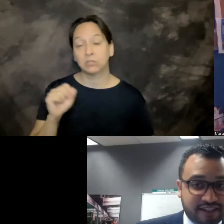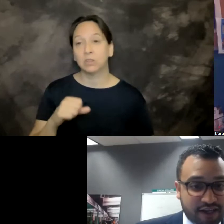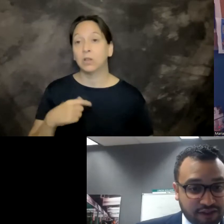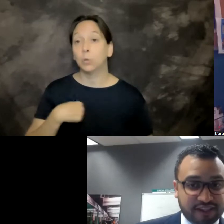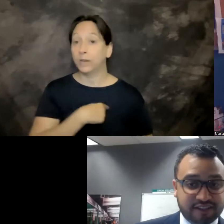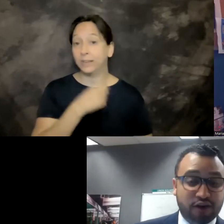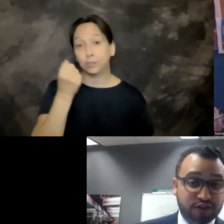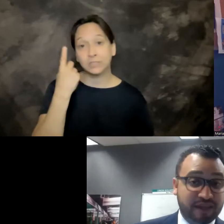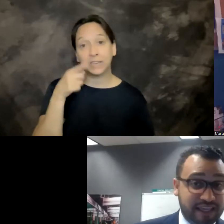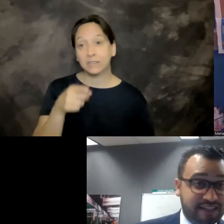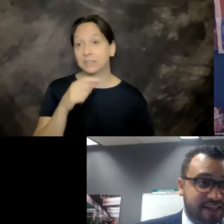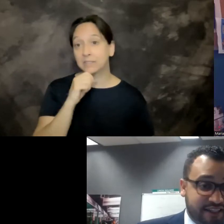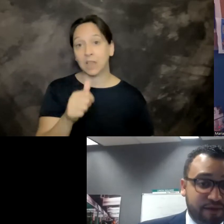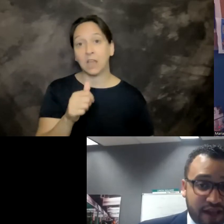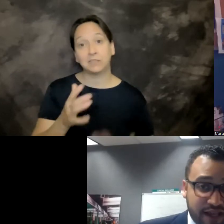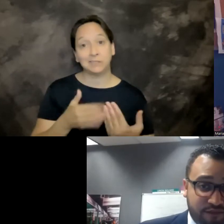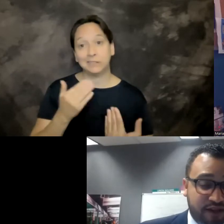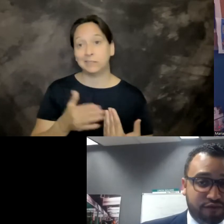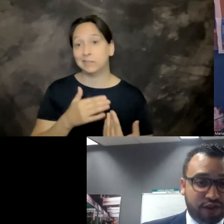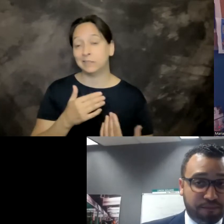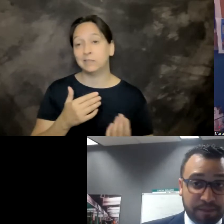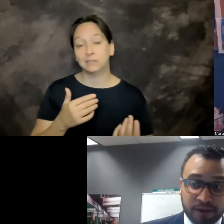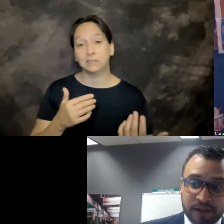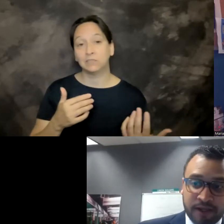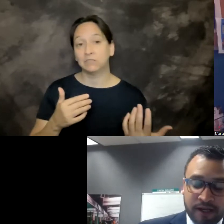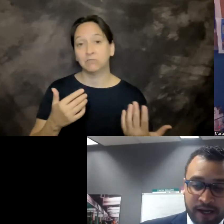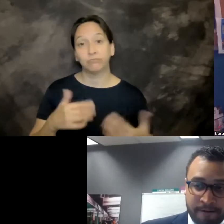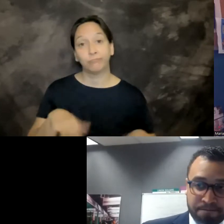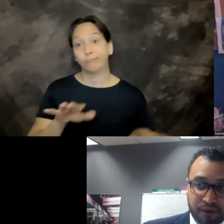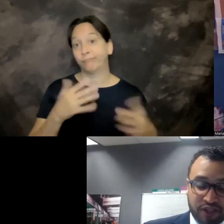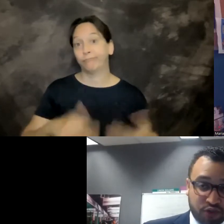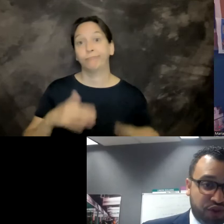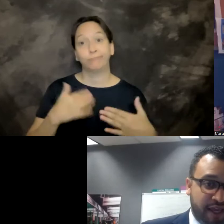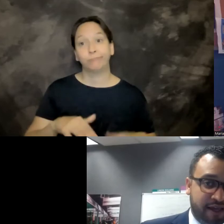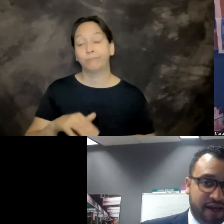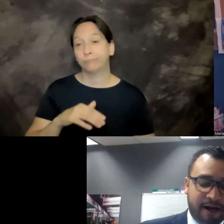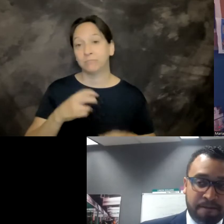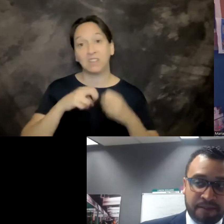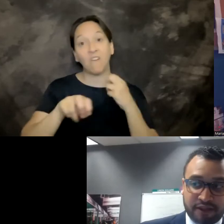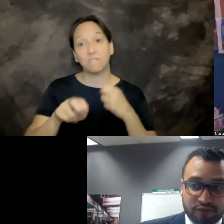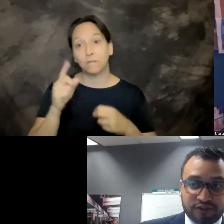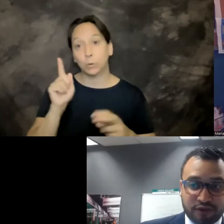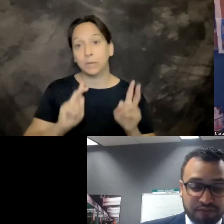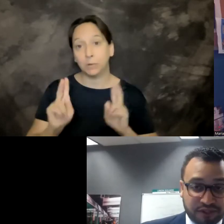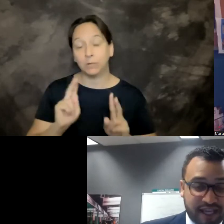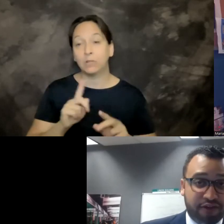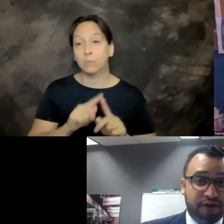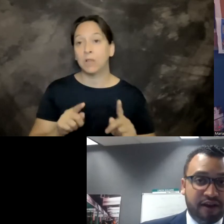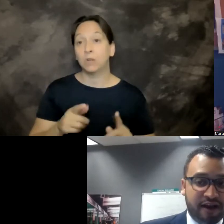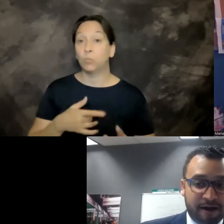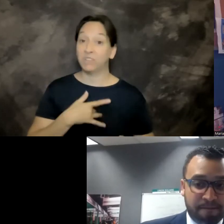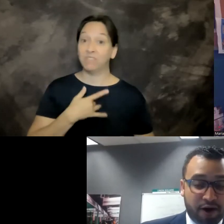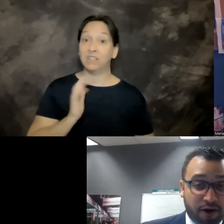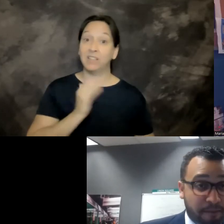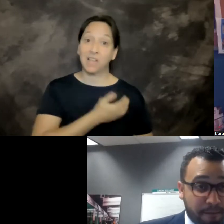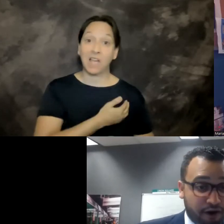this isn't going to be easy, and it's going to be inconvenient for a lot of people. But we do think that the routes that we put together